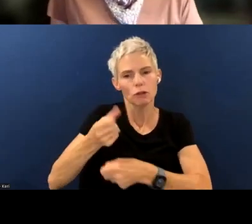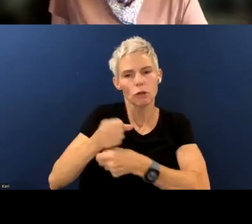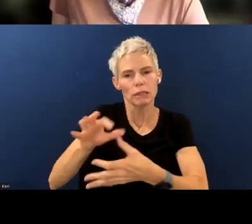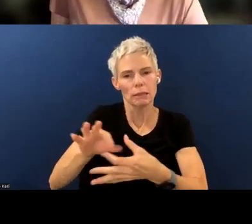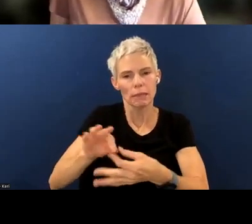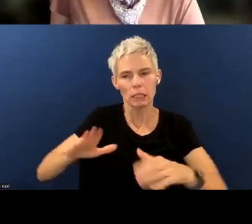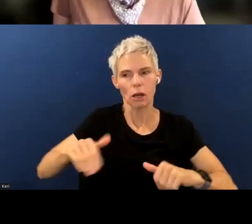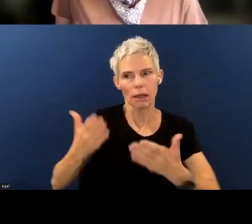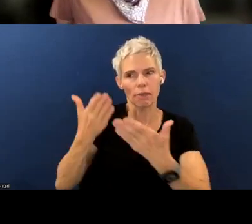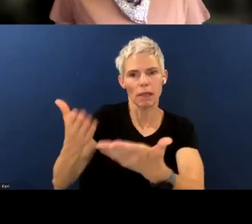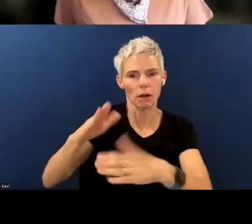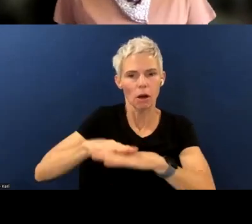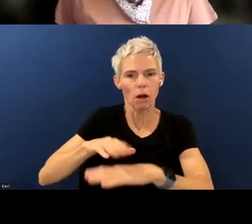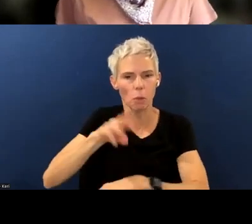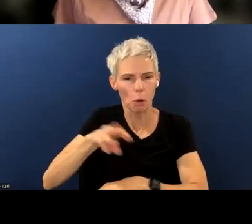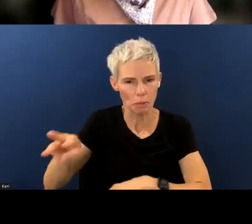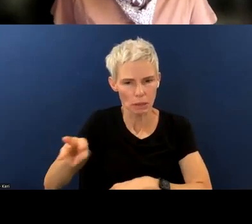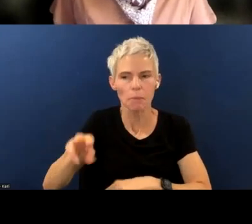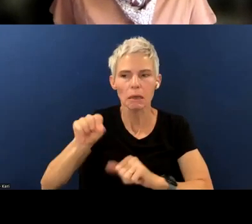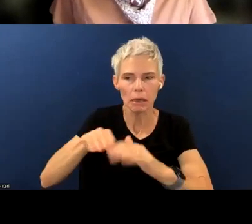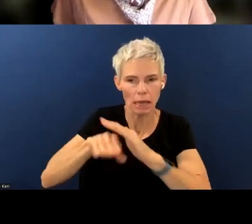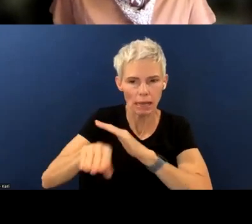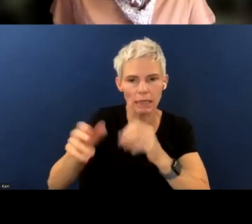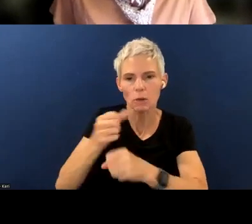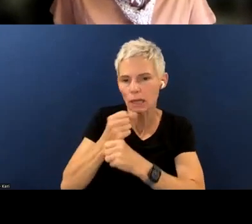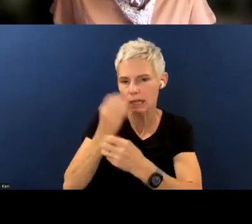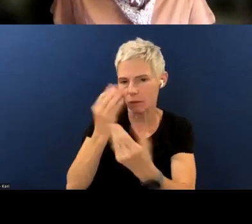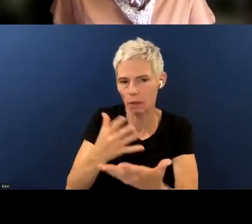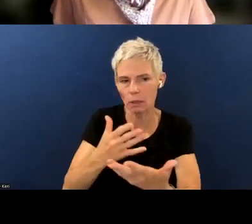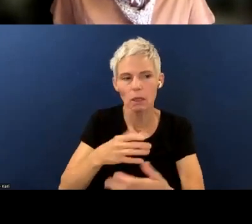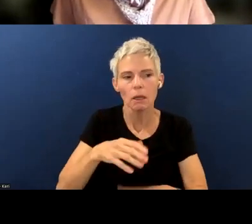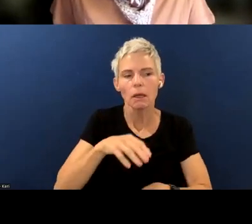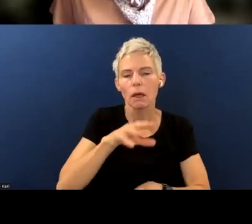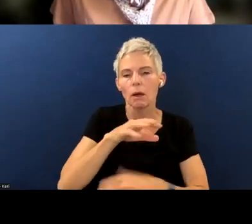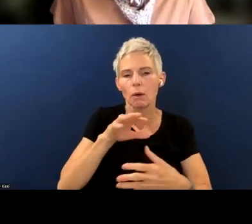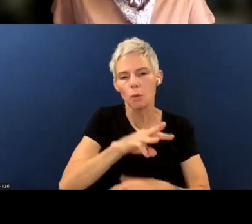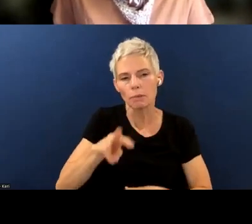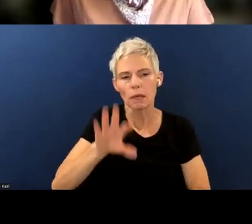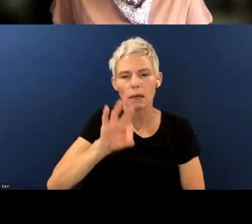soon. But that's where you can access it. Again, at our website,